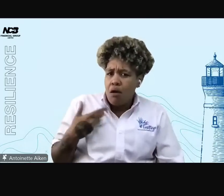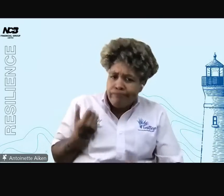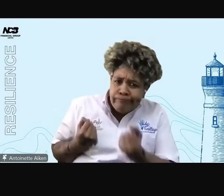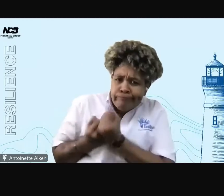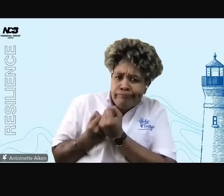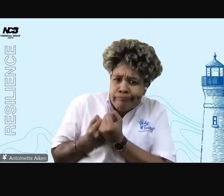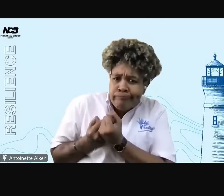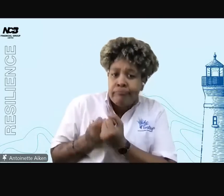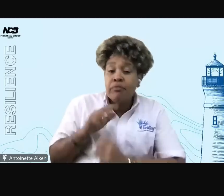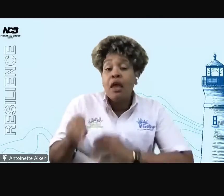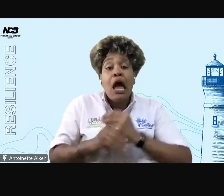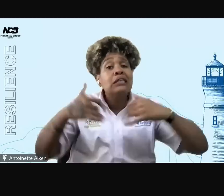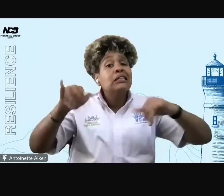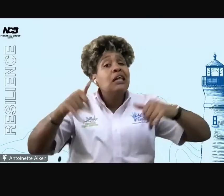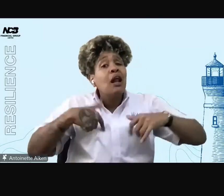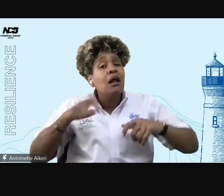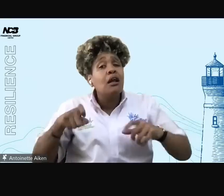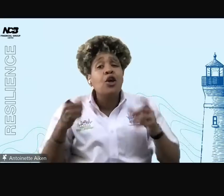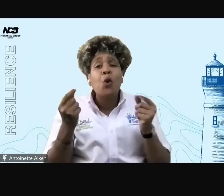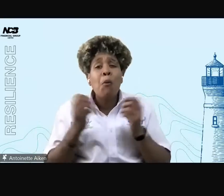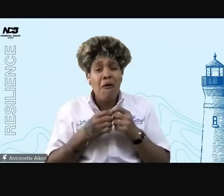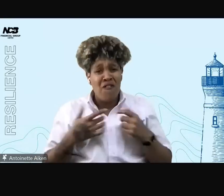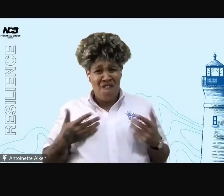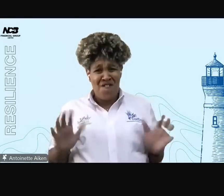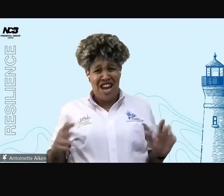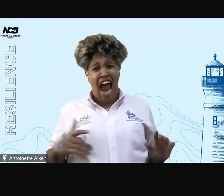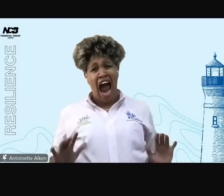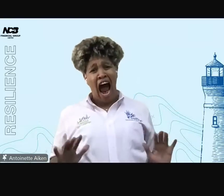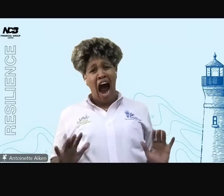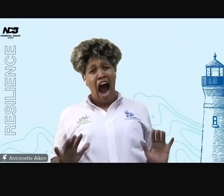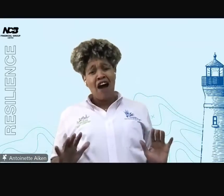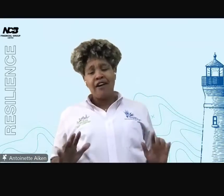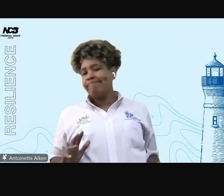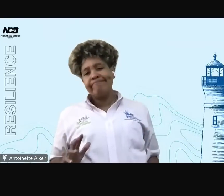Nonetheless, we need to do more to improve our productivity.